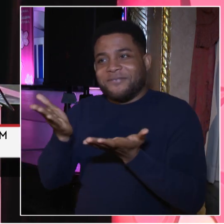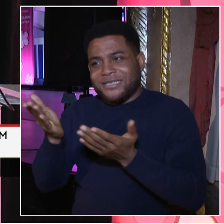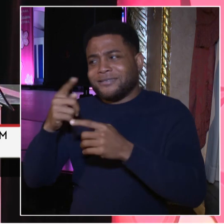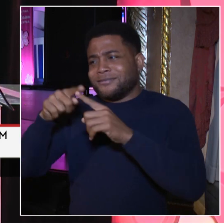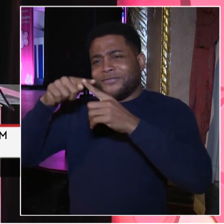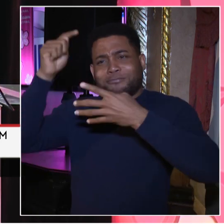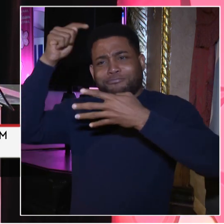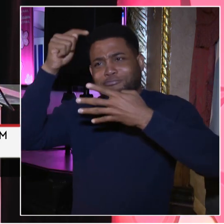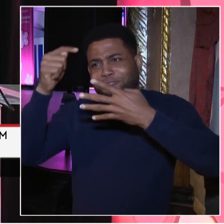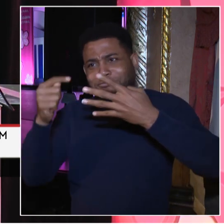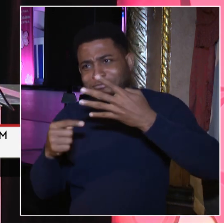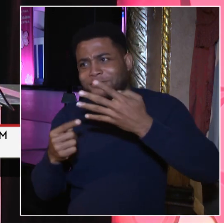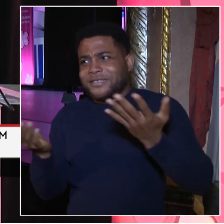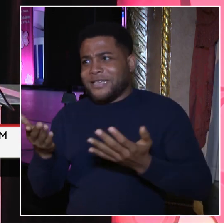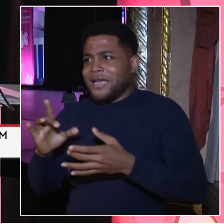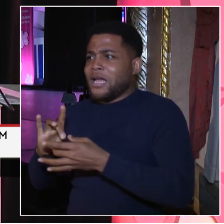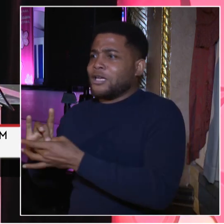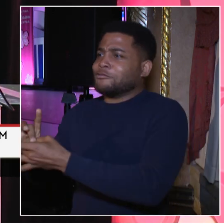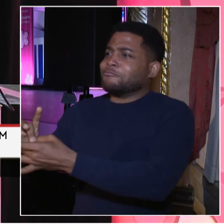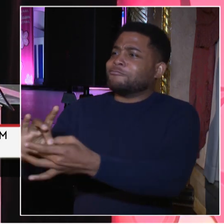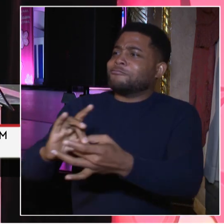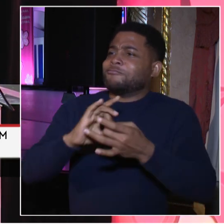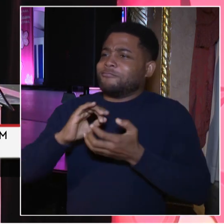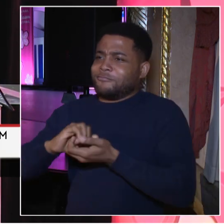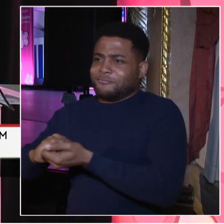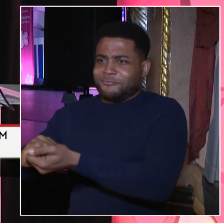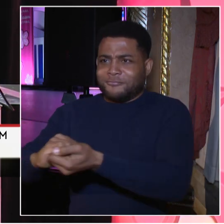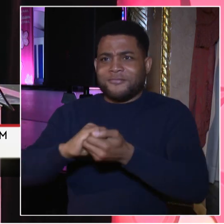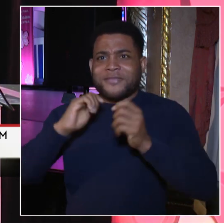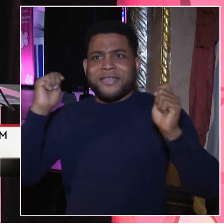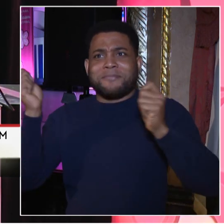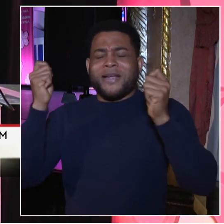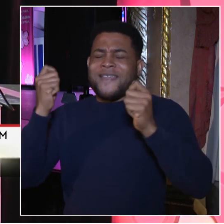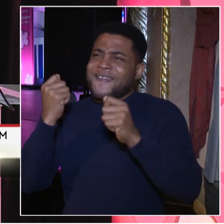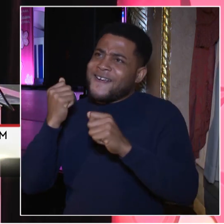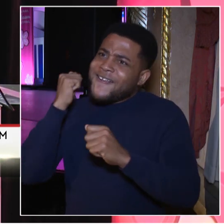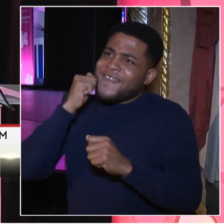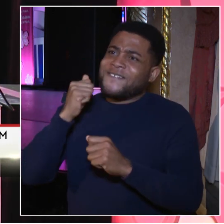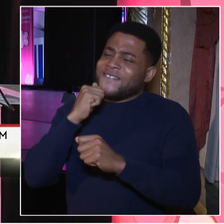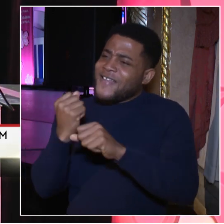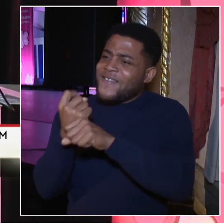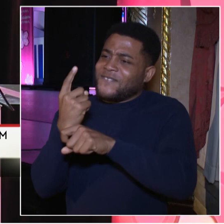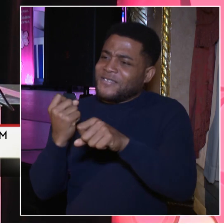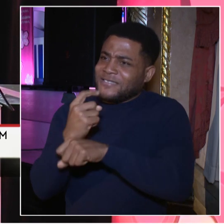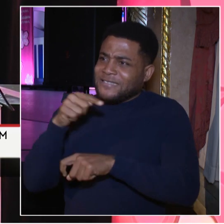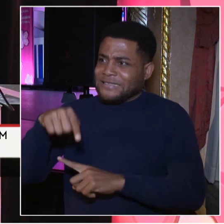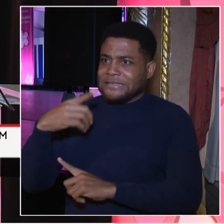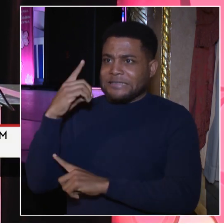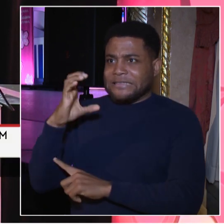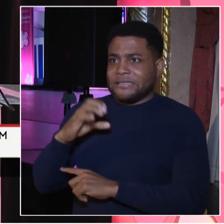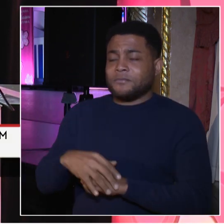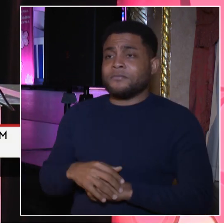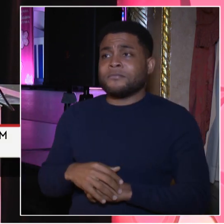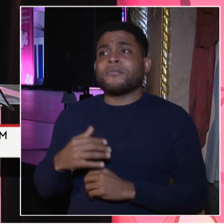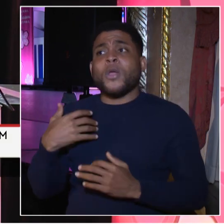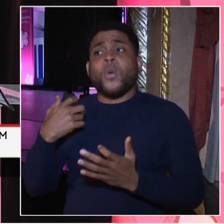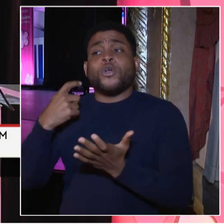celebrate every spring in DC. I want to especially acknowledge and welcome His